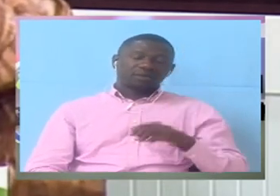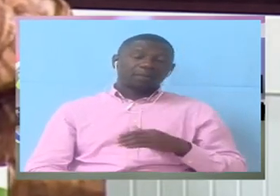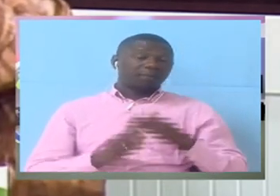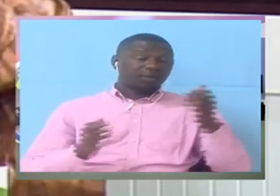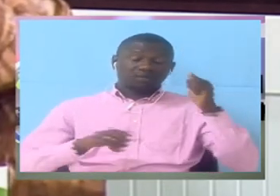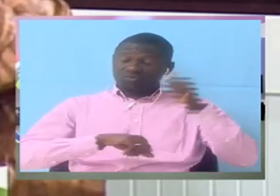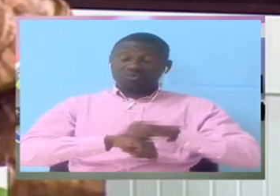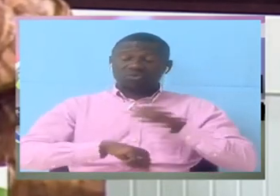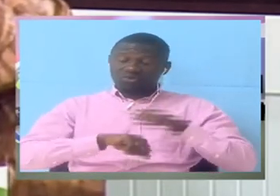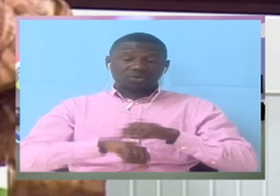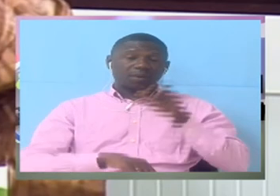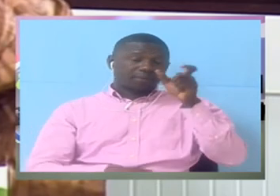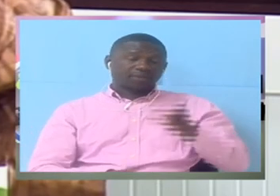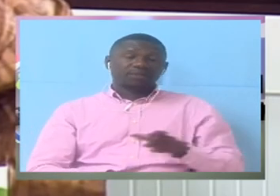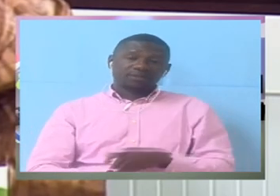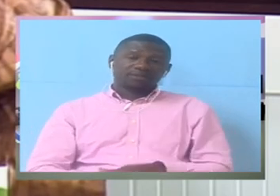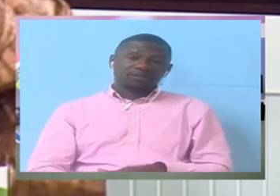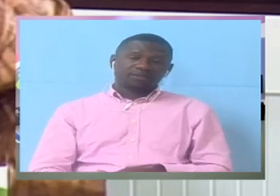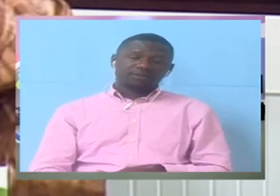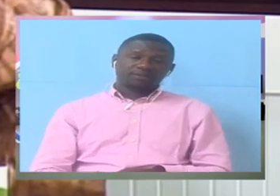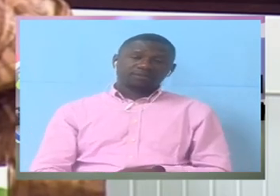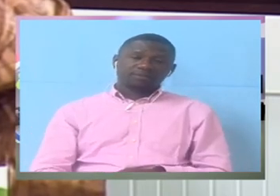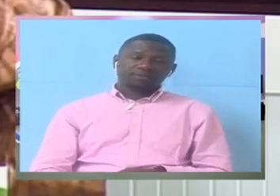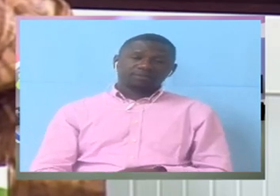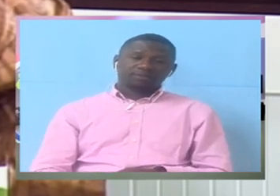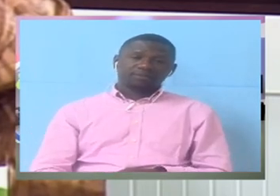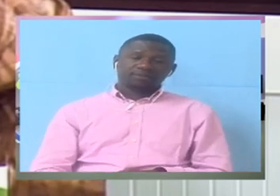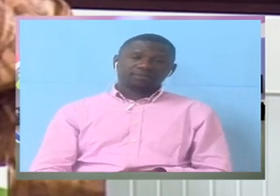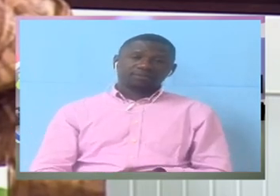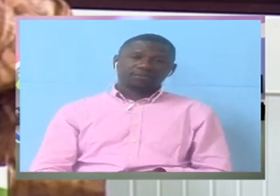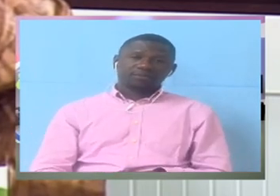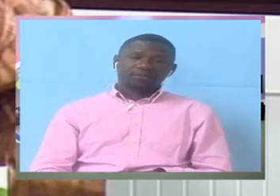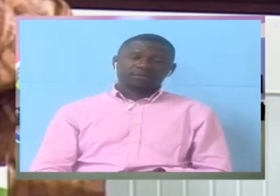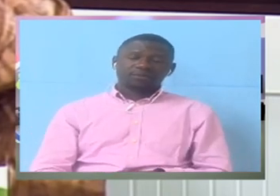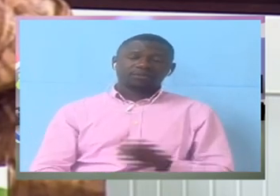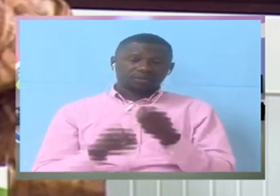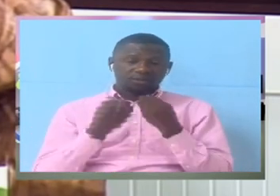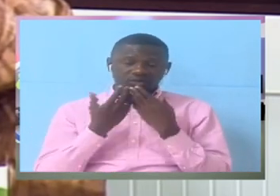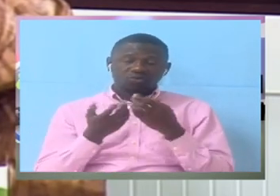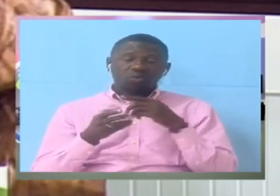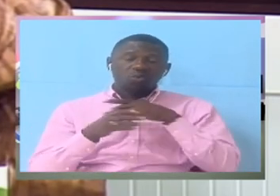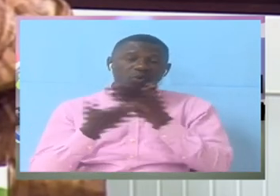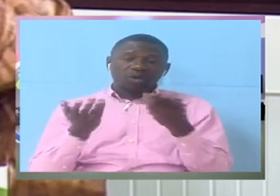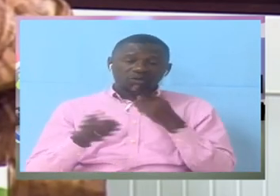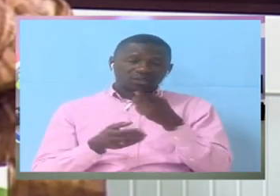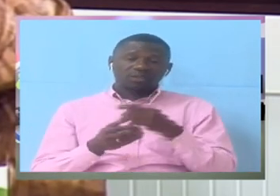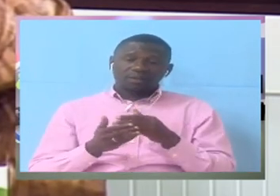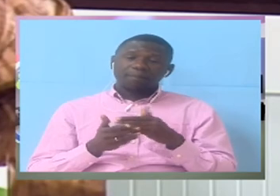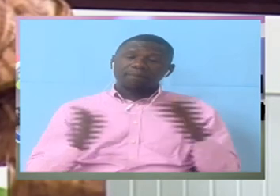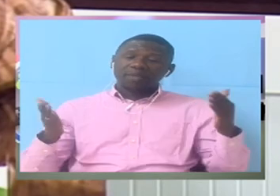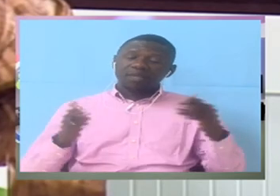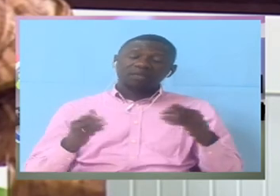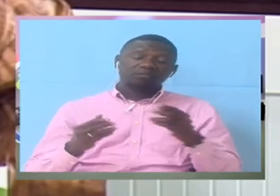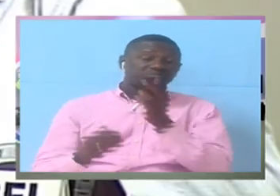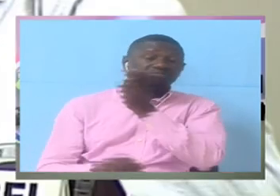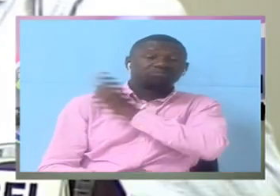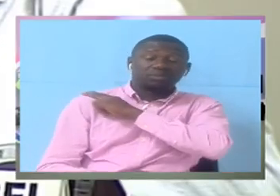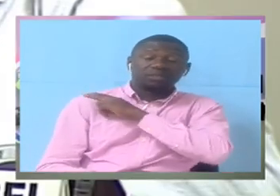torturer. And they say now that he's a captain. Tell us why you say he was a big